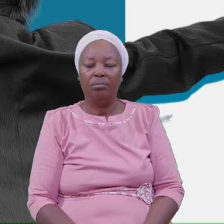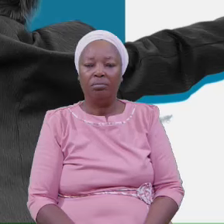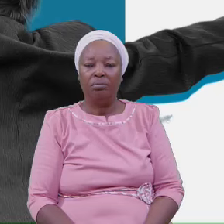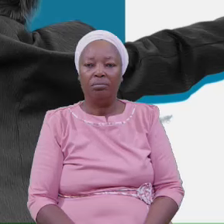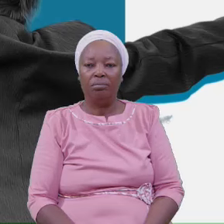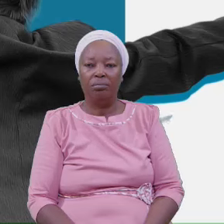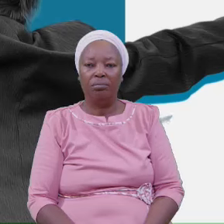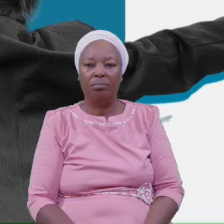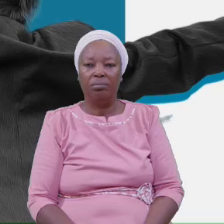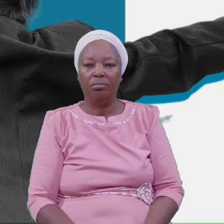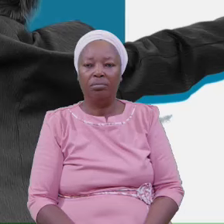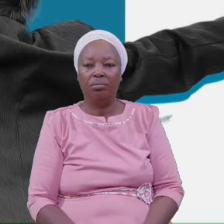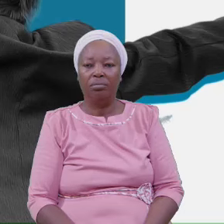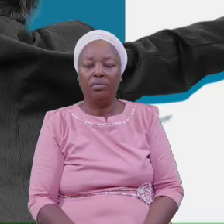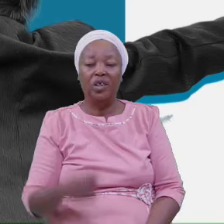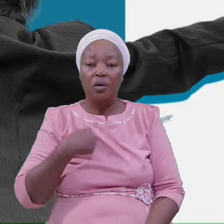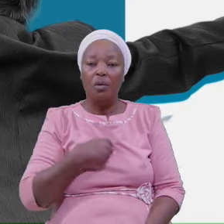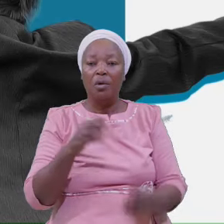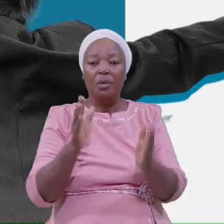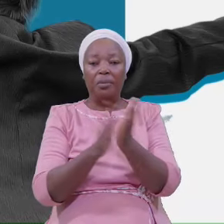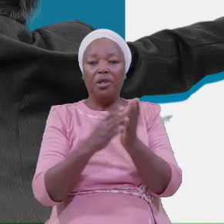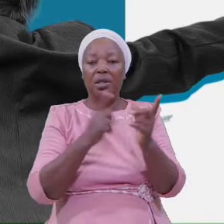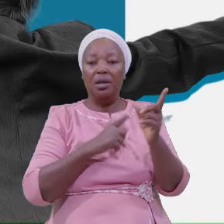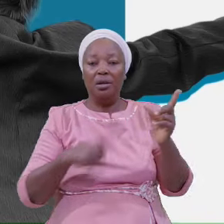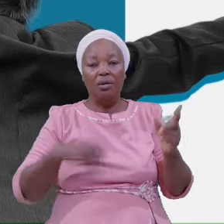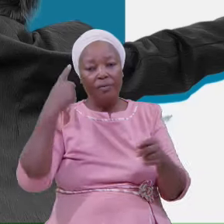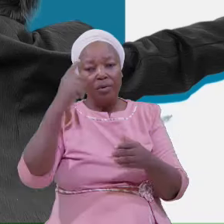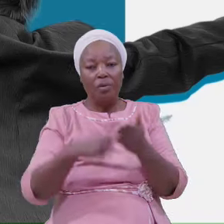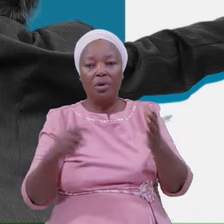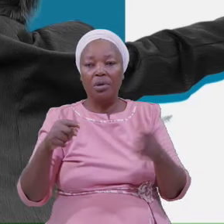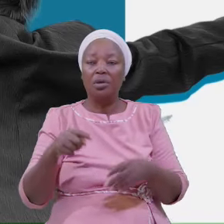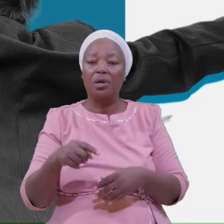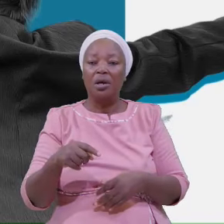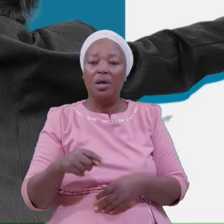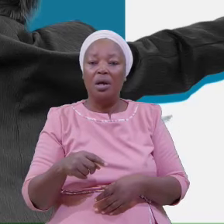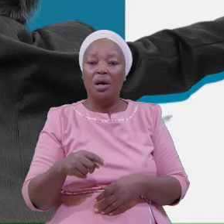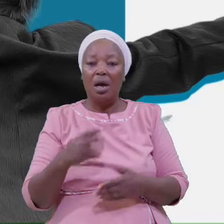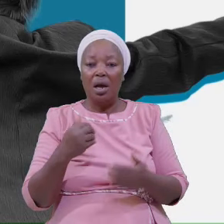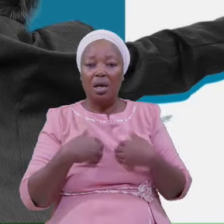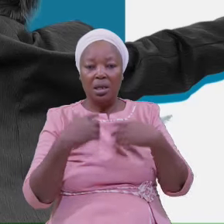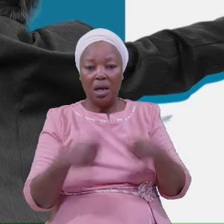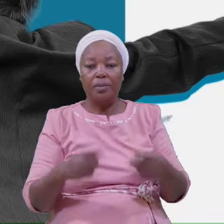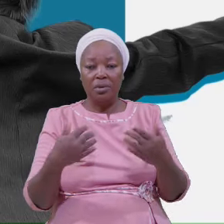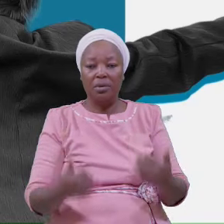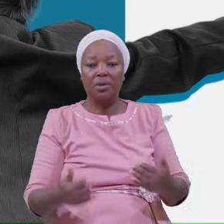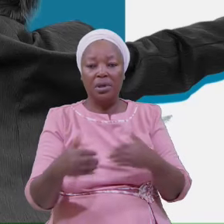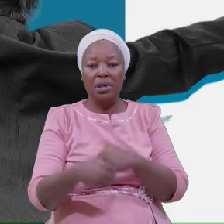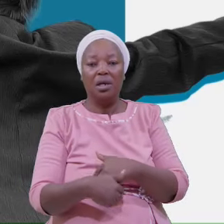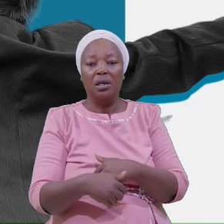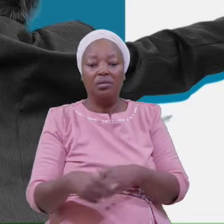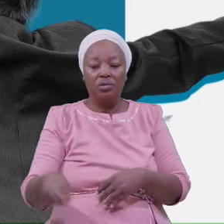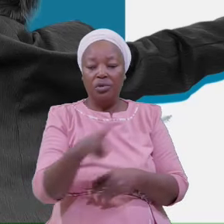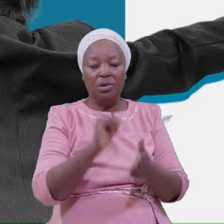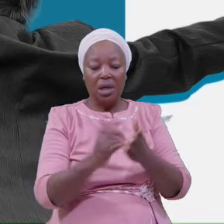We praise the Lord for what you have done tonight. Those of you who have come forward to give your life to Christ, this is the greatest